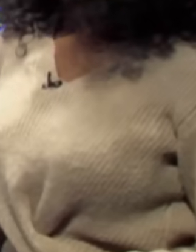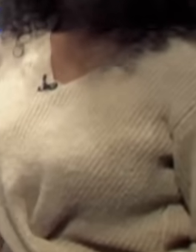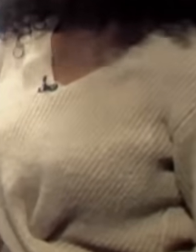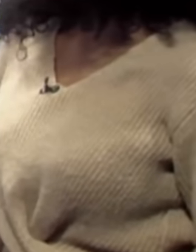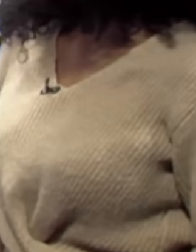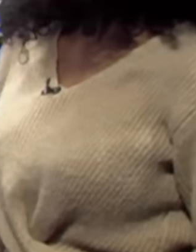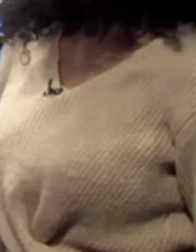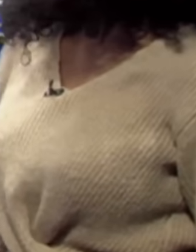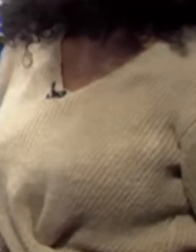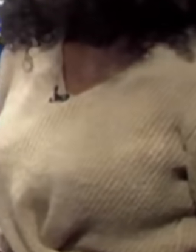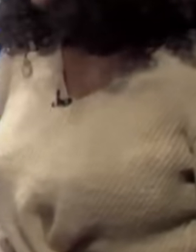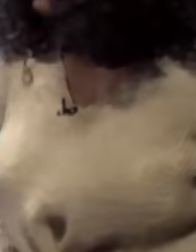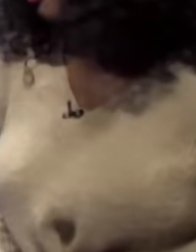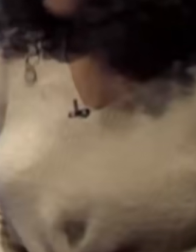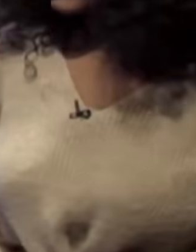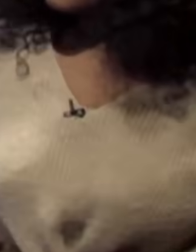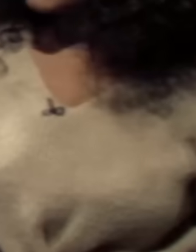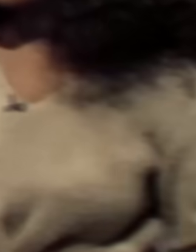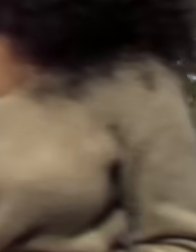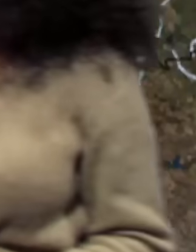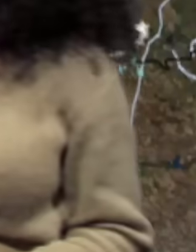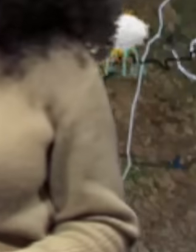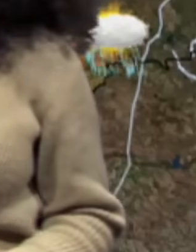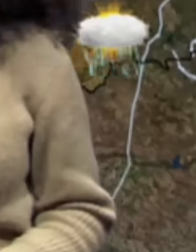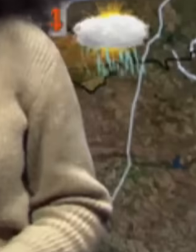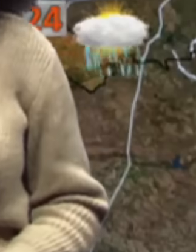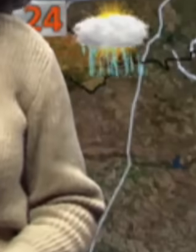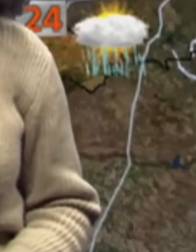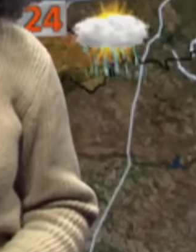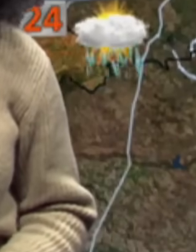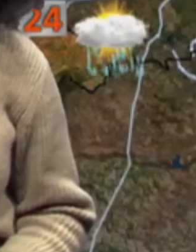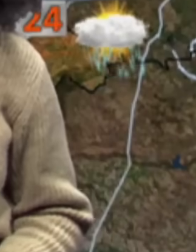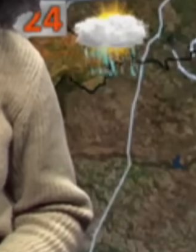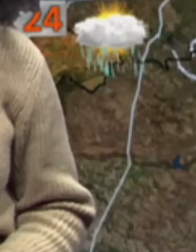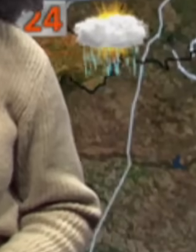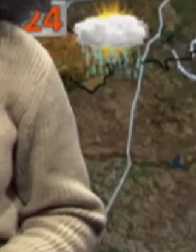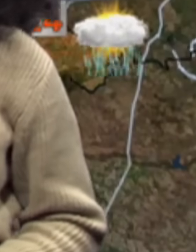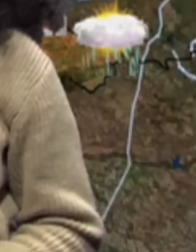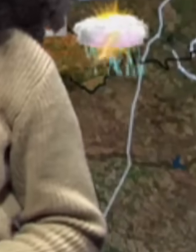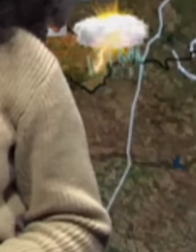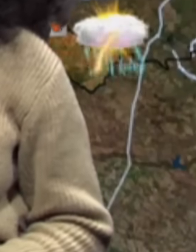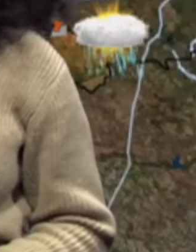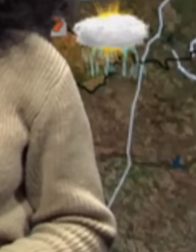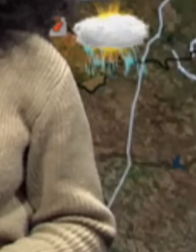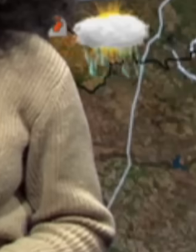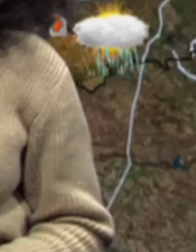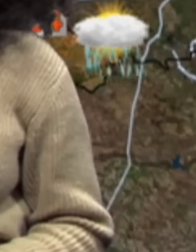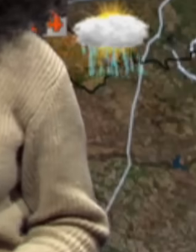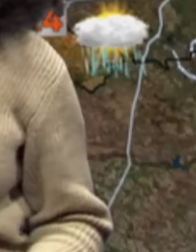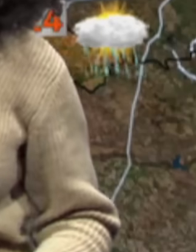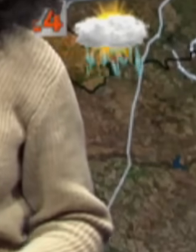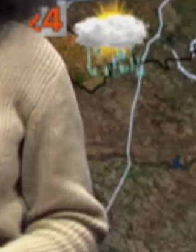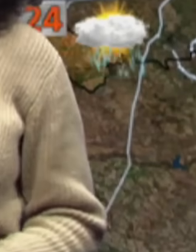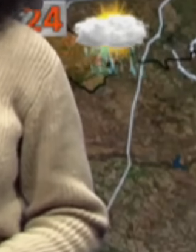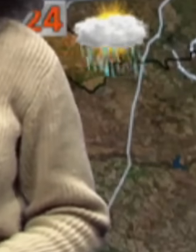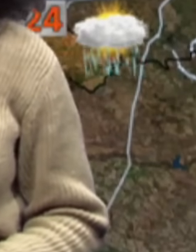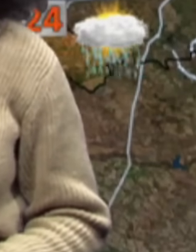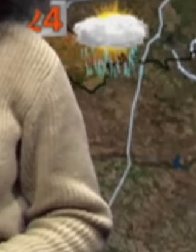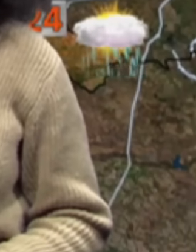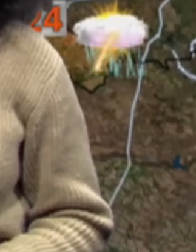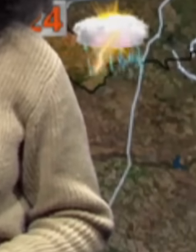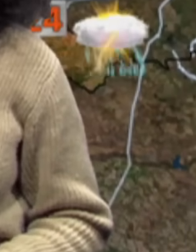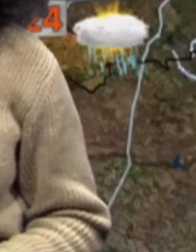go ya go di le 23. Fa re lebelela gape ko Vryburg ka digata di le 10 go ya go di le 26. Mo Thapameng mo